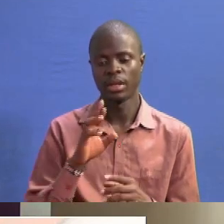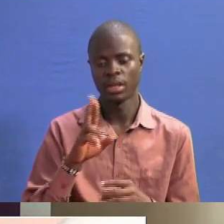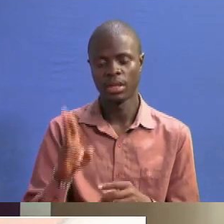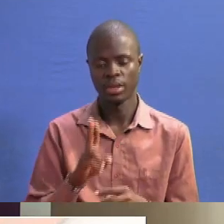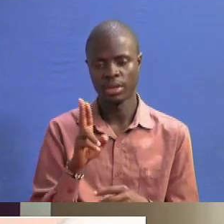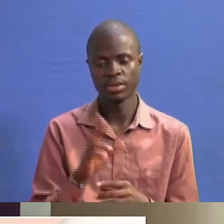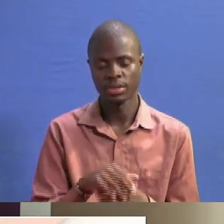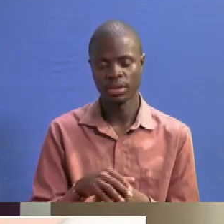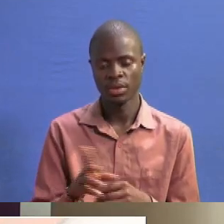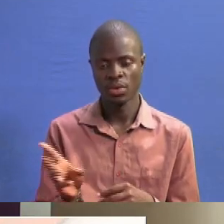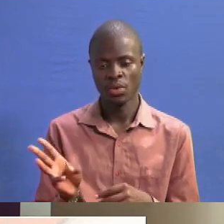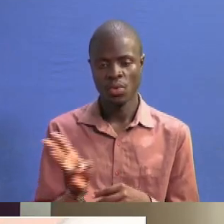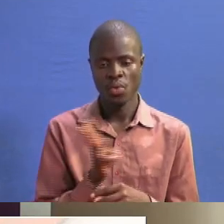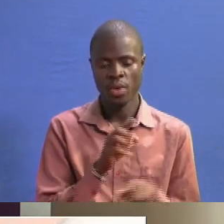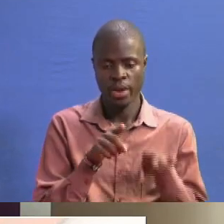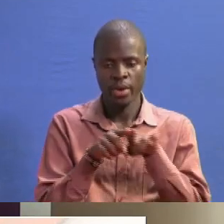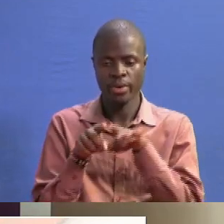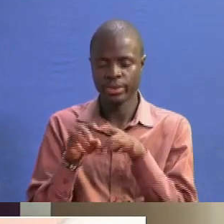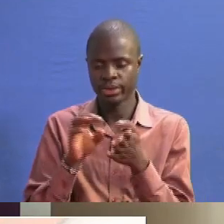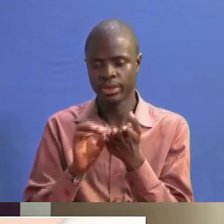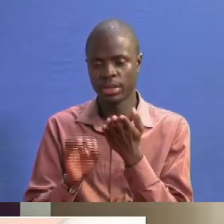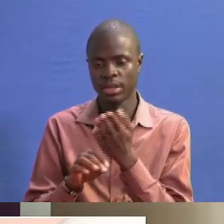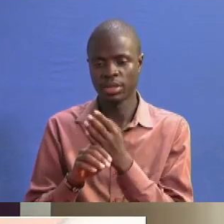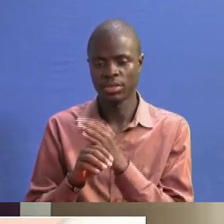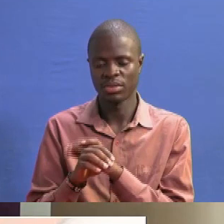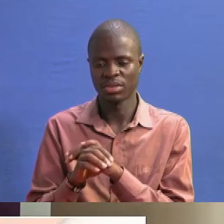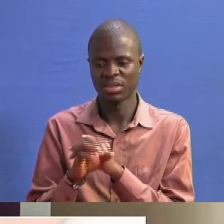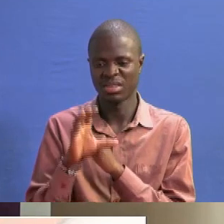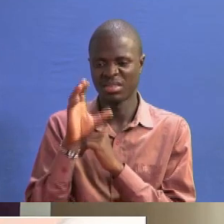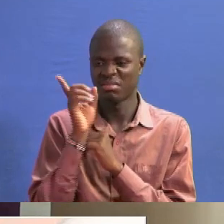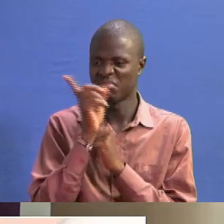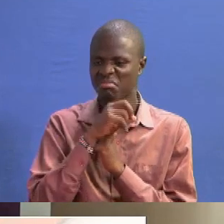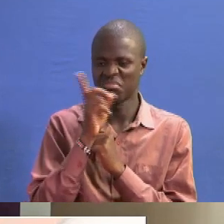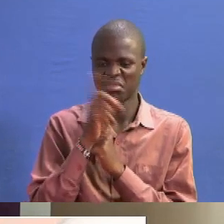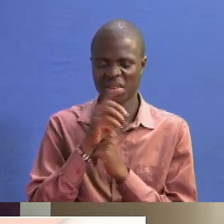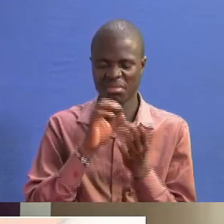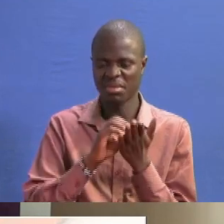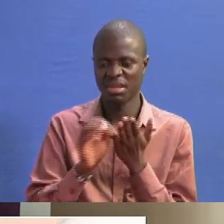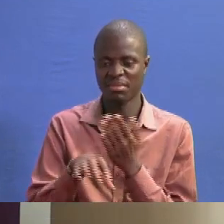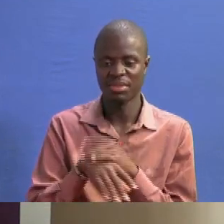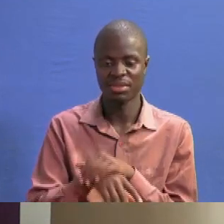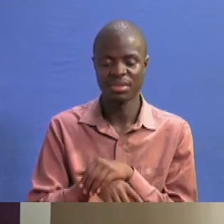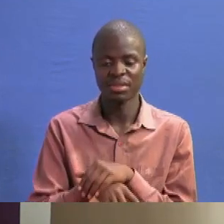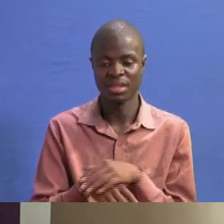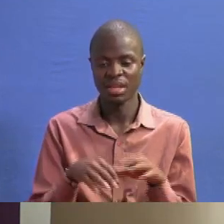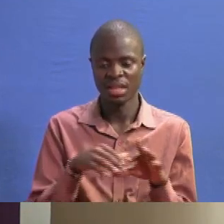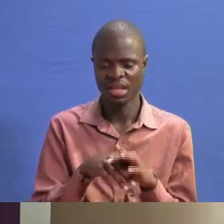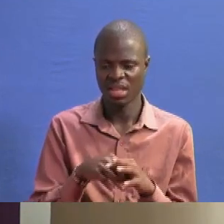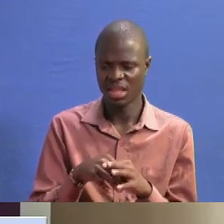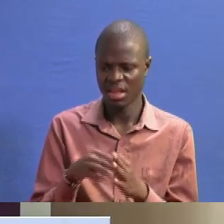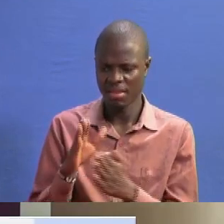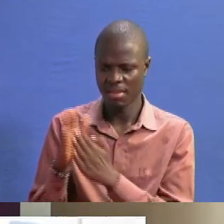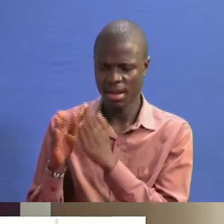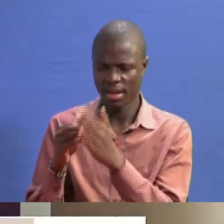glass, we also minimize carbon emissions. Why do we say so? Because in the process of